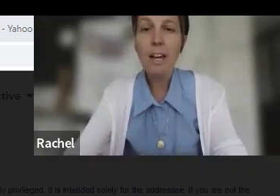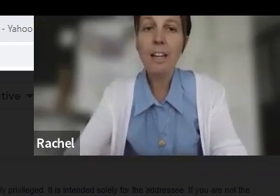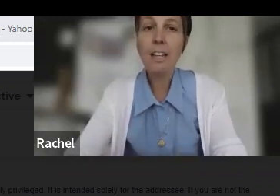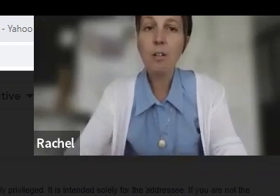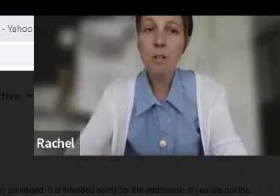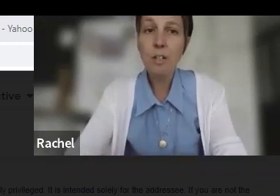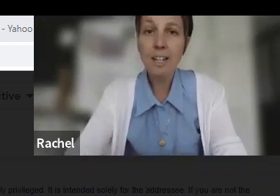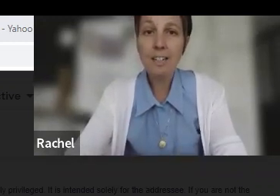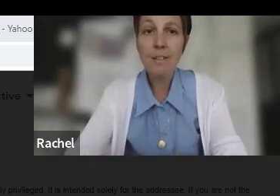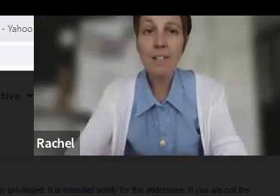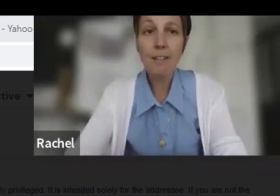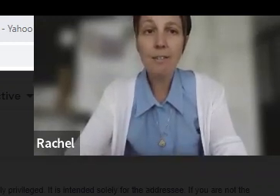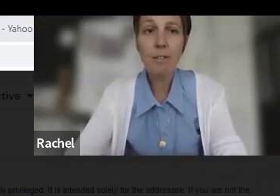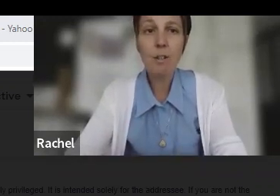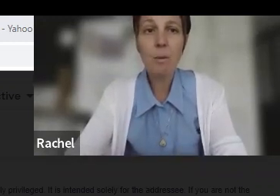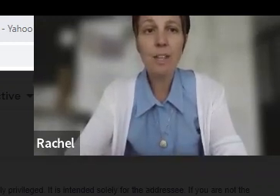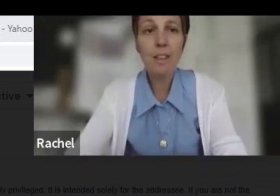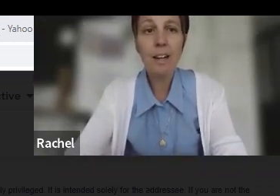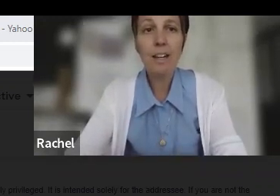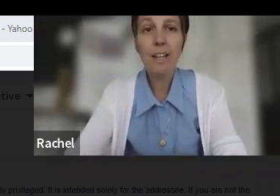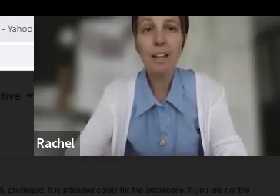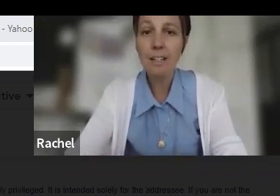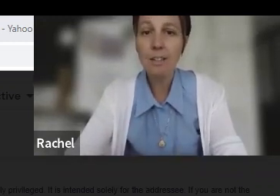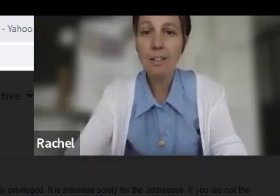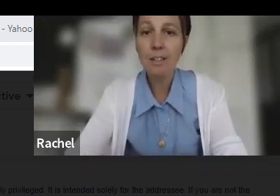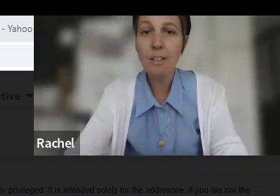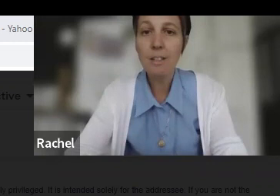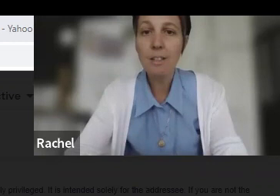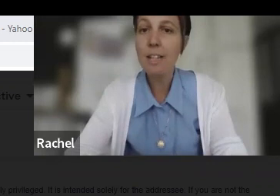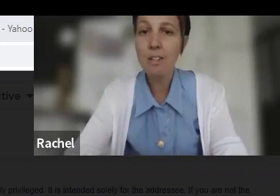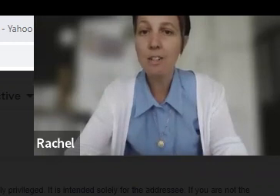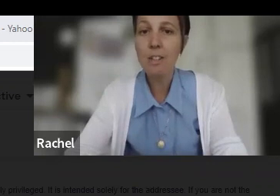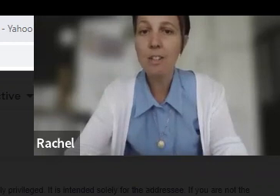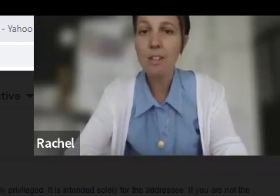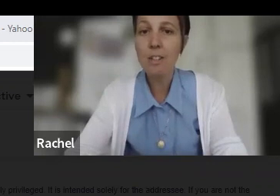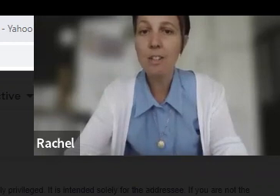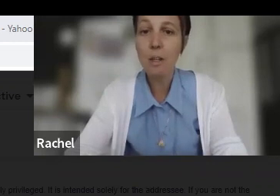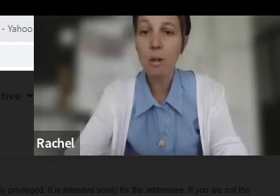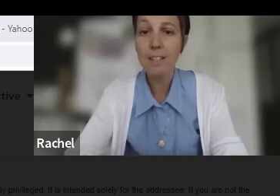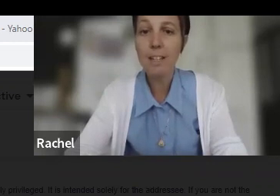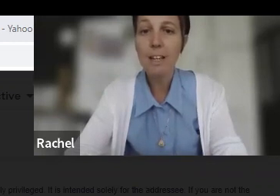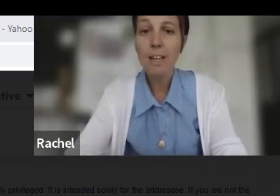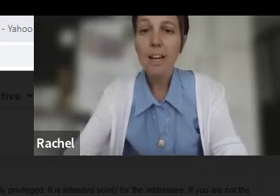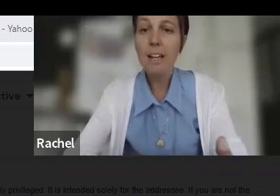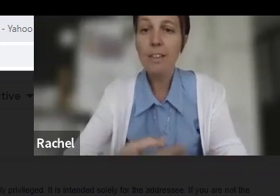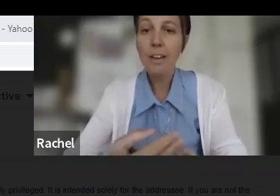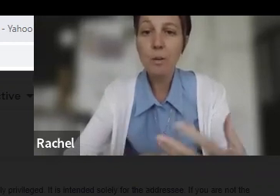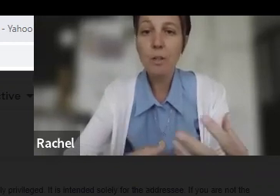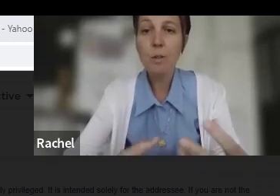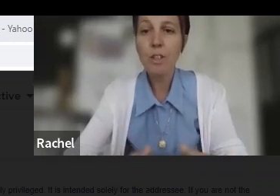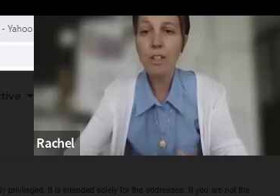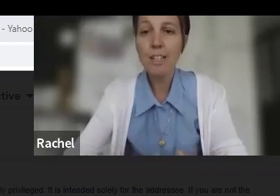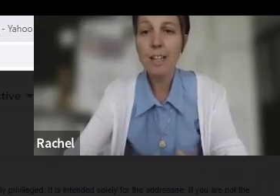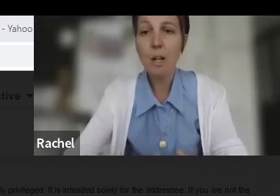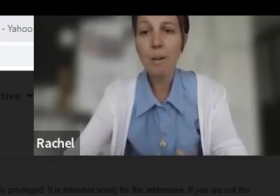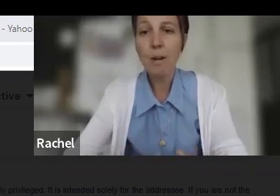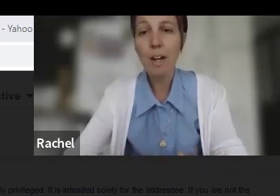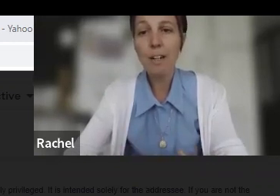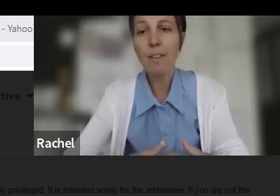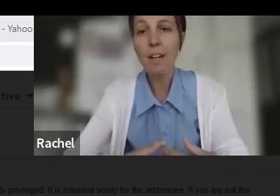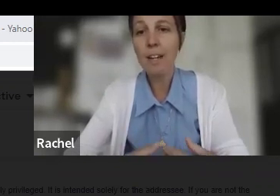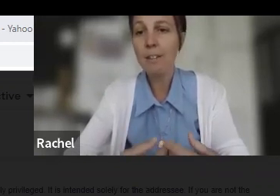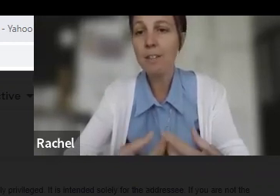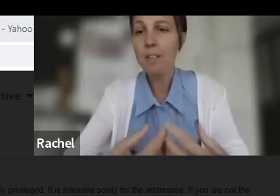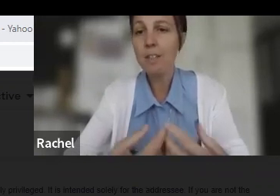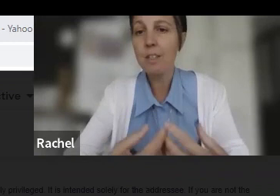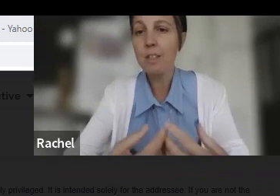of depression and increasing activity levels. So within that, again, it's that each session starts with like goal setting. It'll then go into further detail about